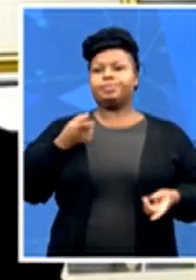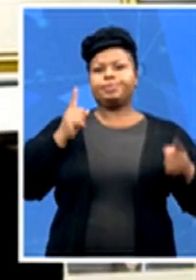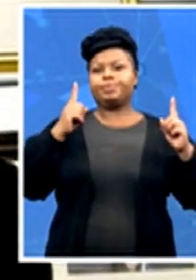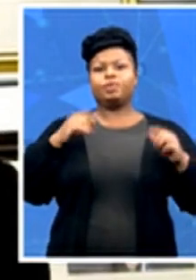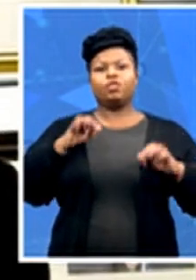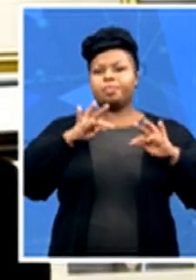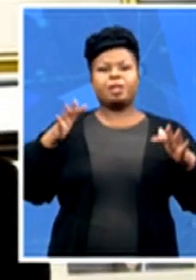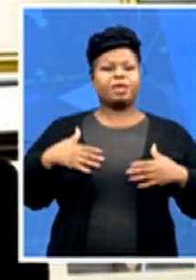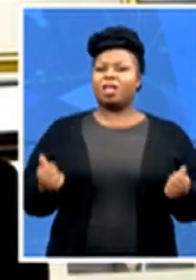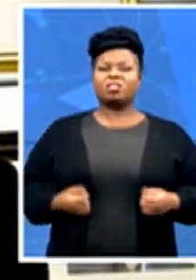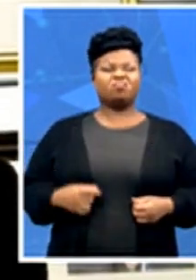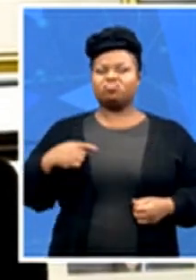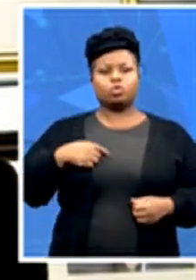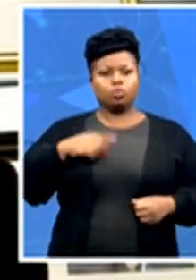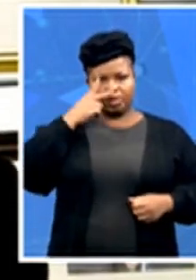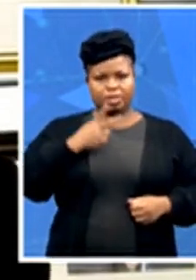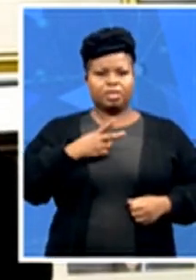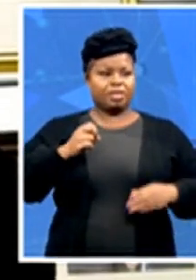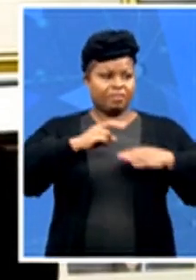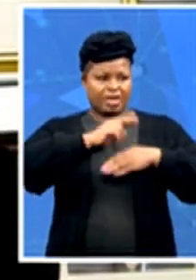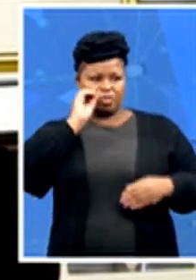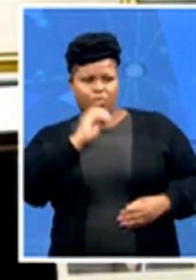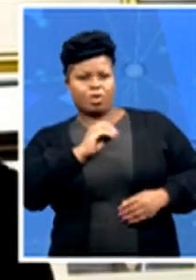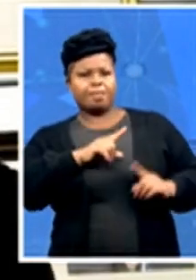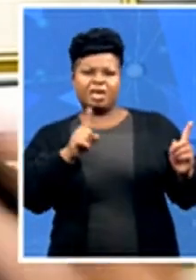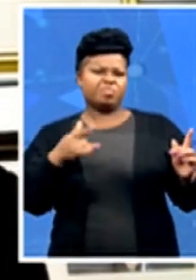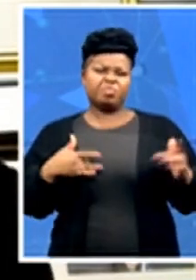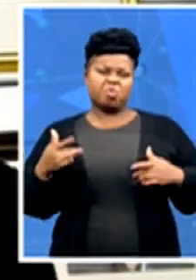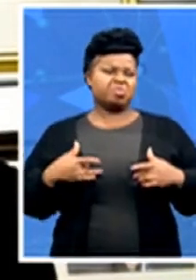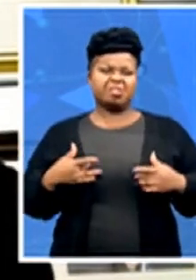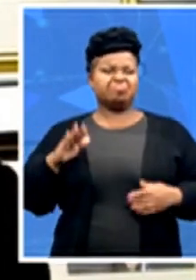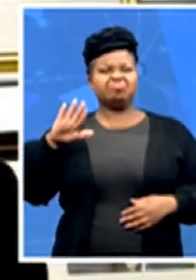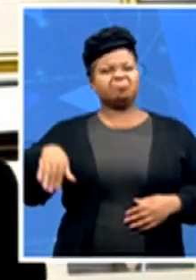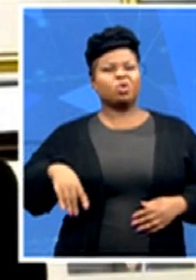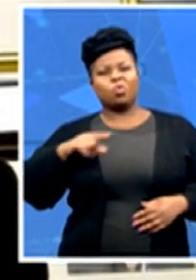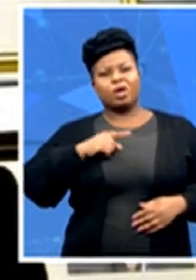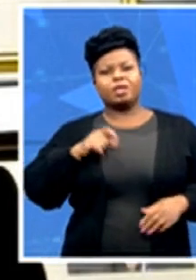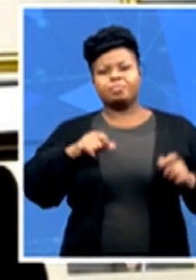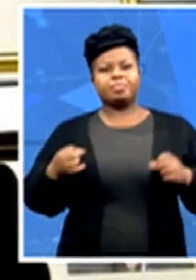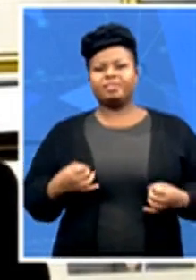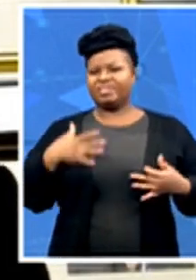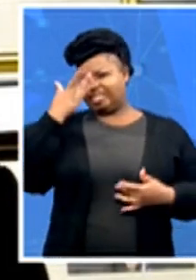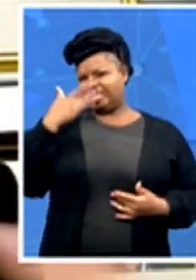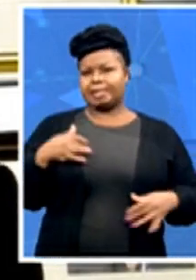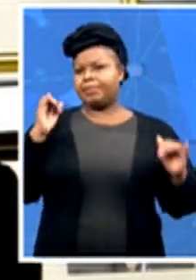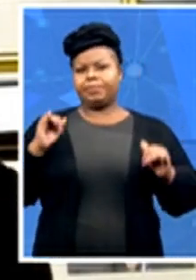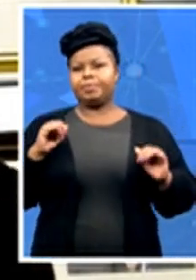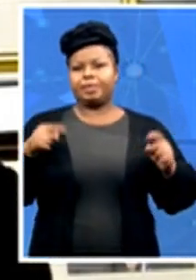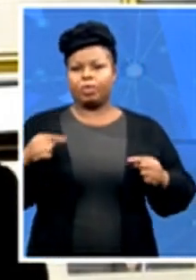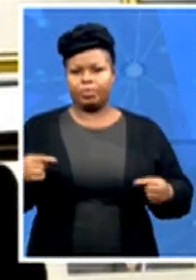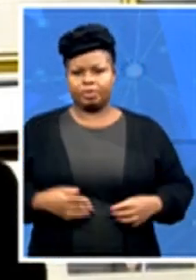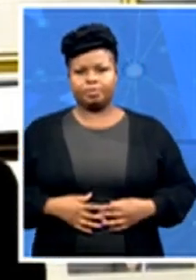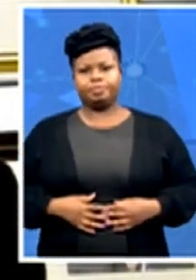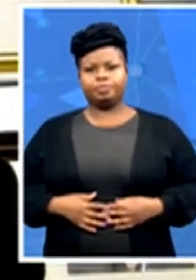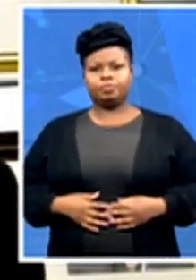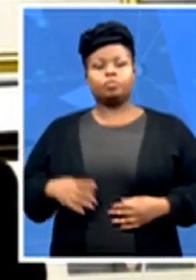but we won't be overly concerned about it because people won't get very ill from it. And when it does spread, it won't spread very